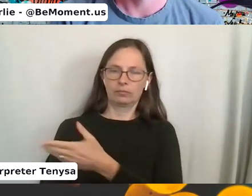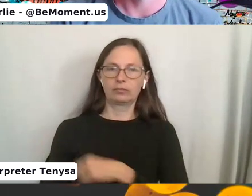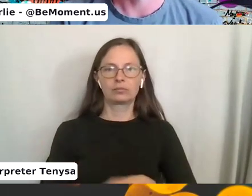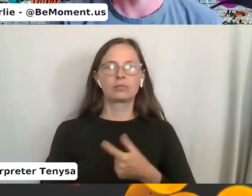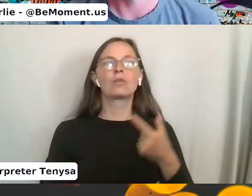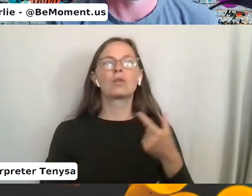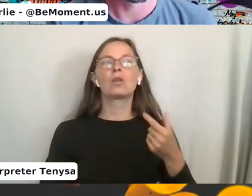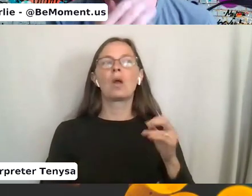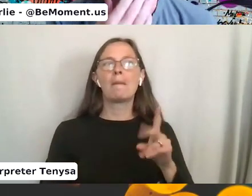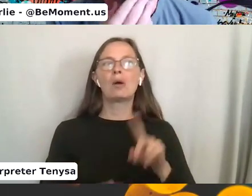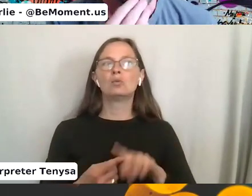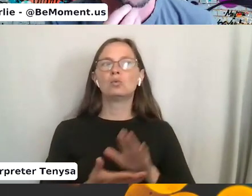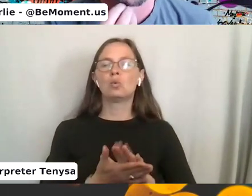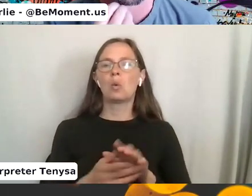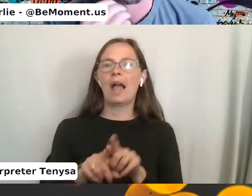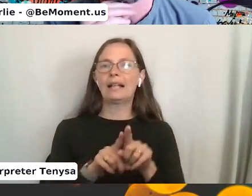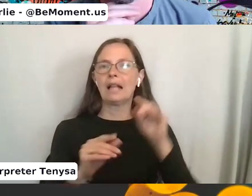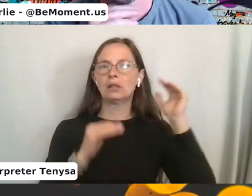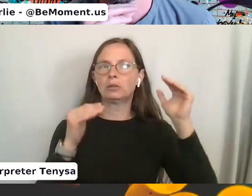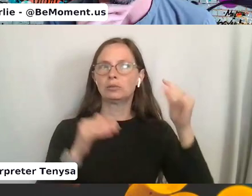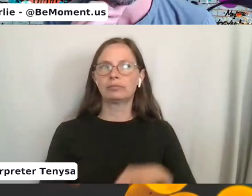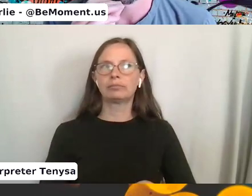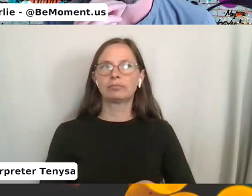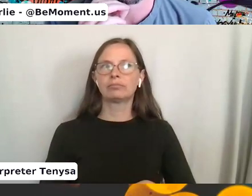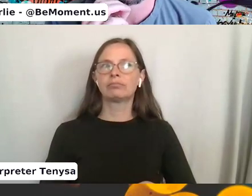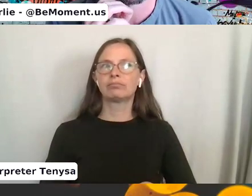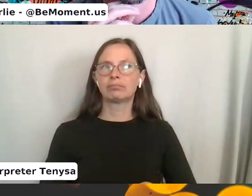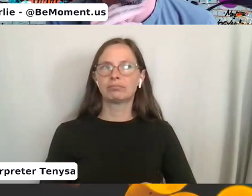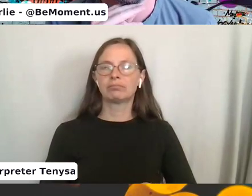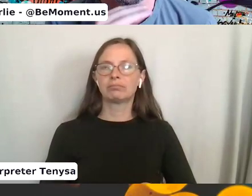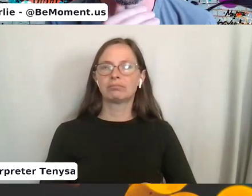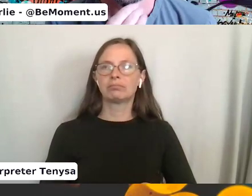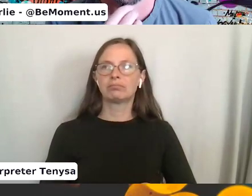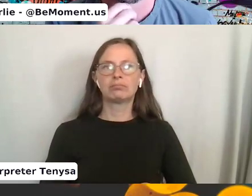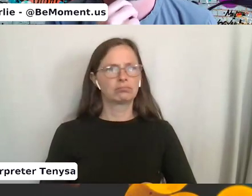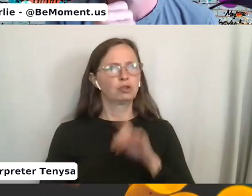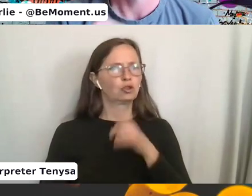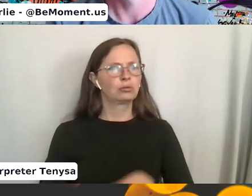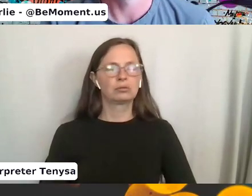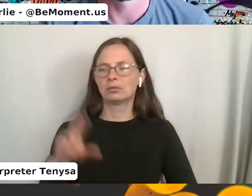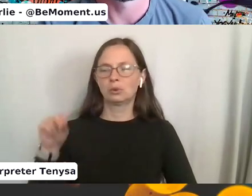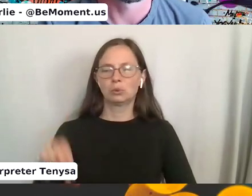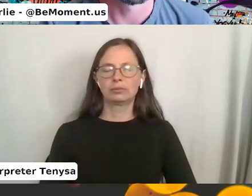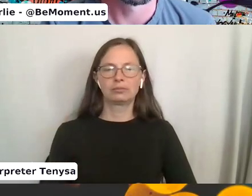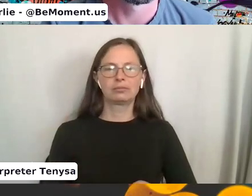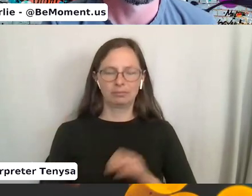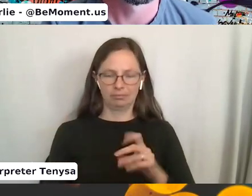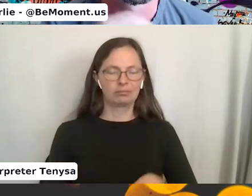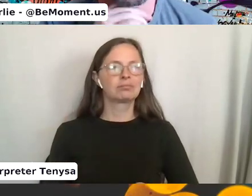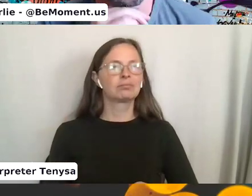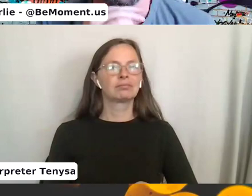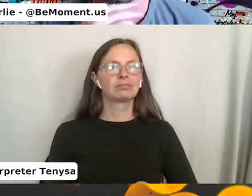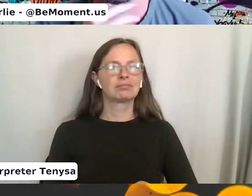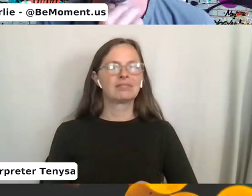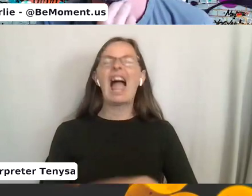Go back to school as an adult. Sure. No. Okay.